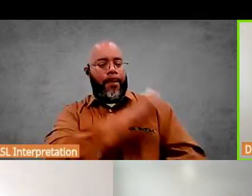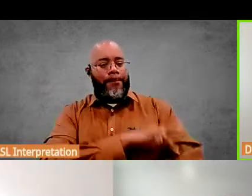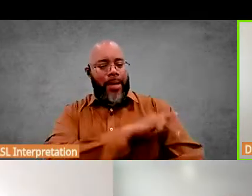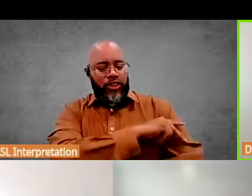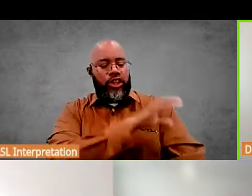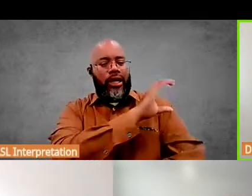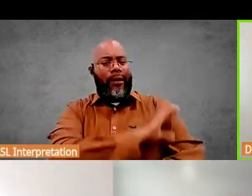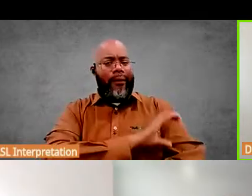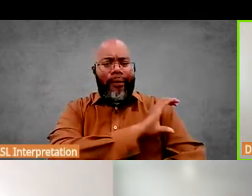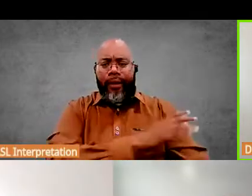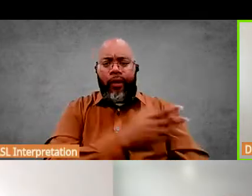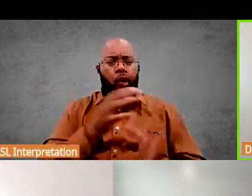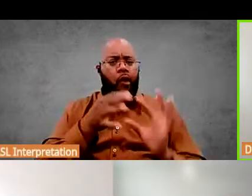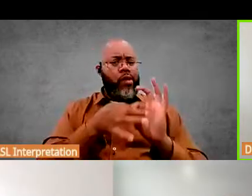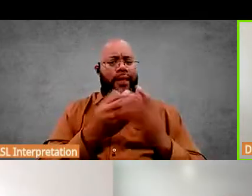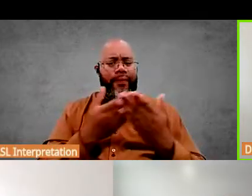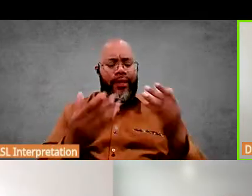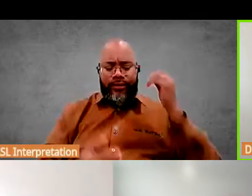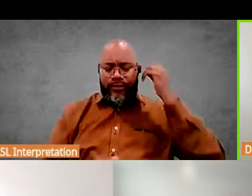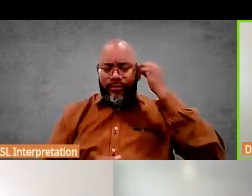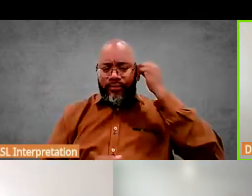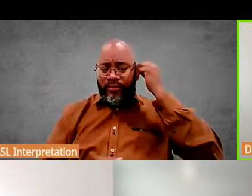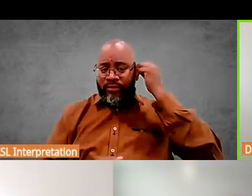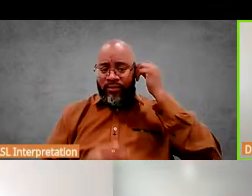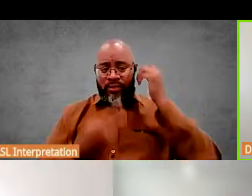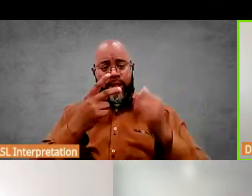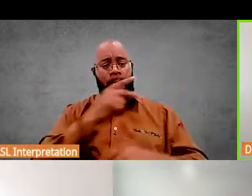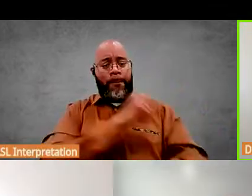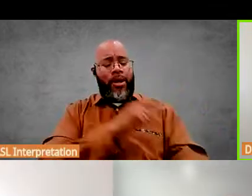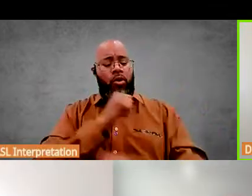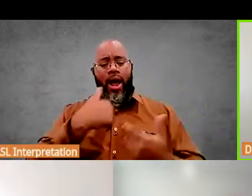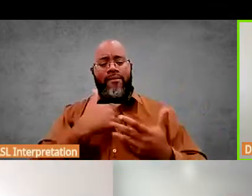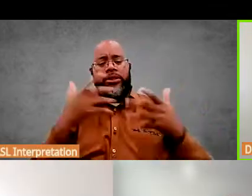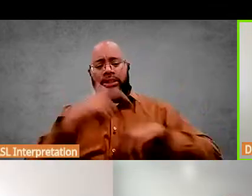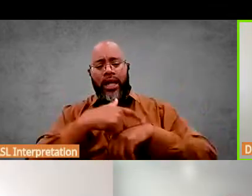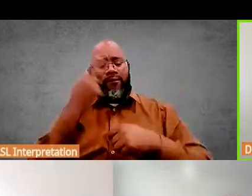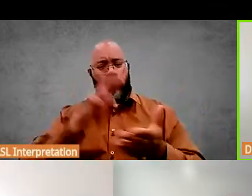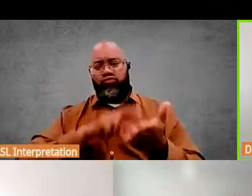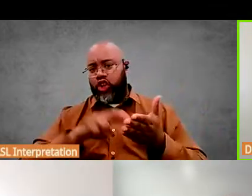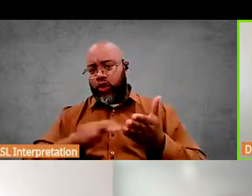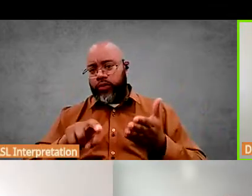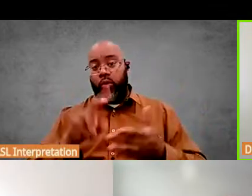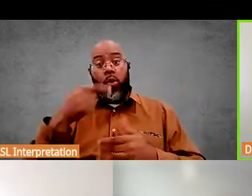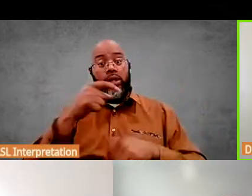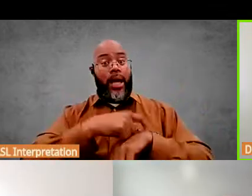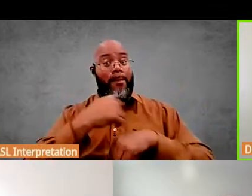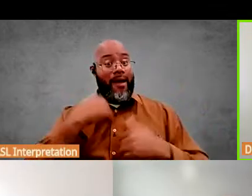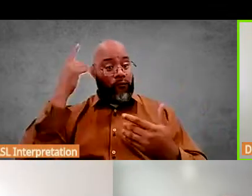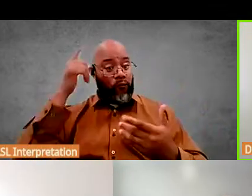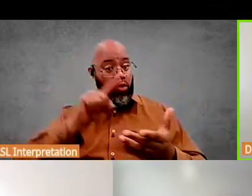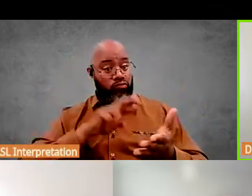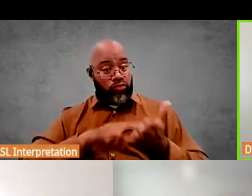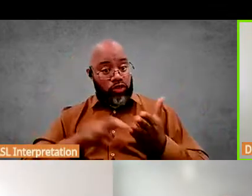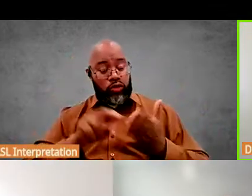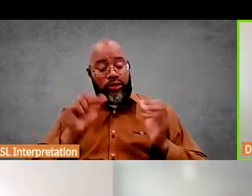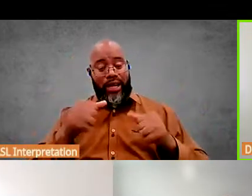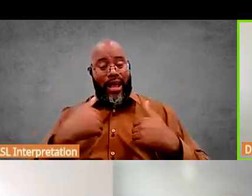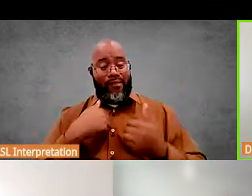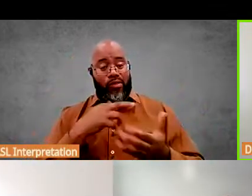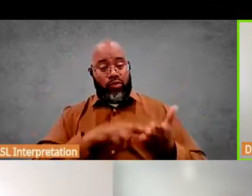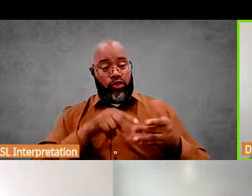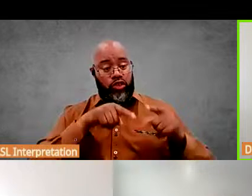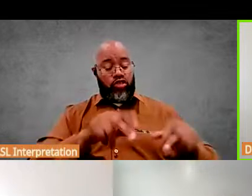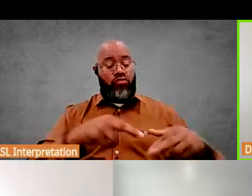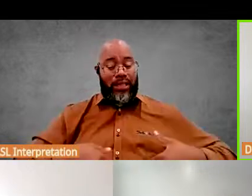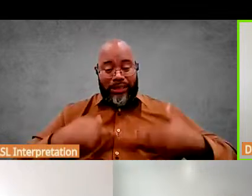clinical related things. See patient, I don't have much time for research. The only time I have for research, you can have for research during residency,